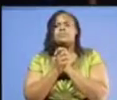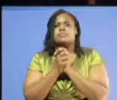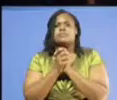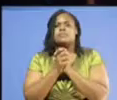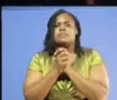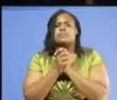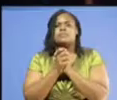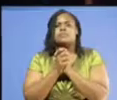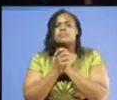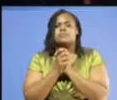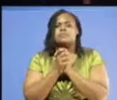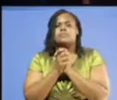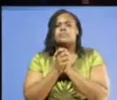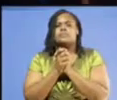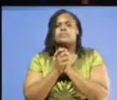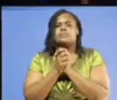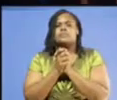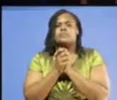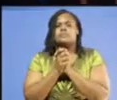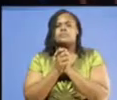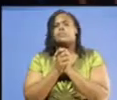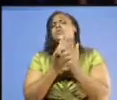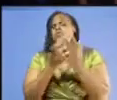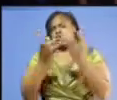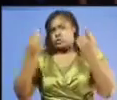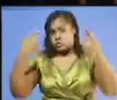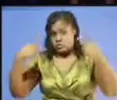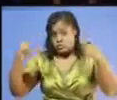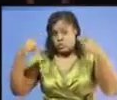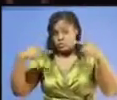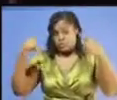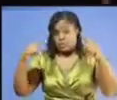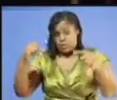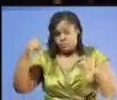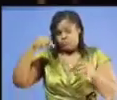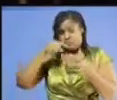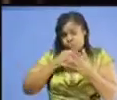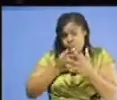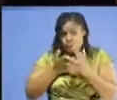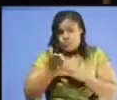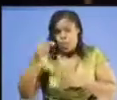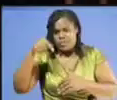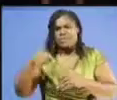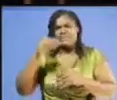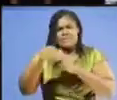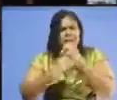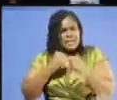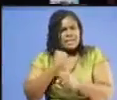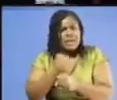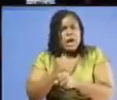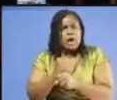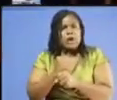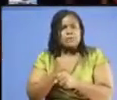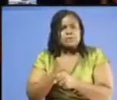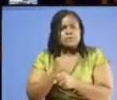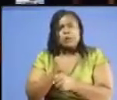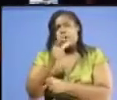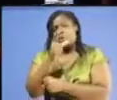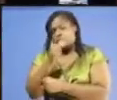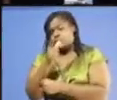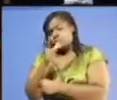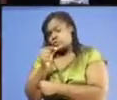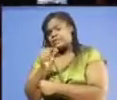it successfully through 2021, you've got to have a purposeful